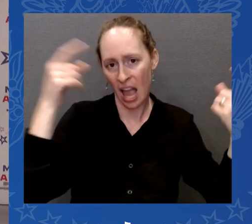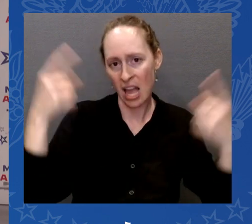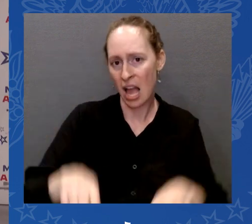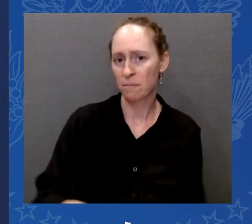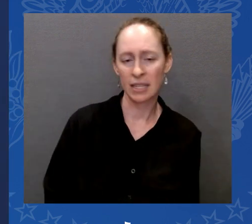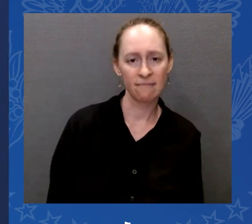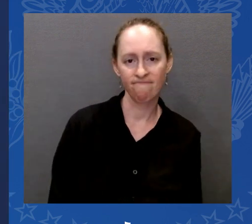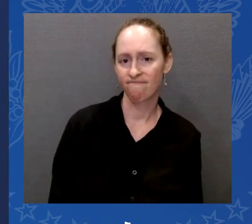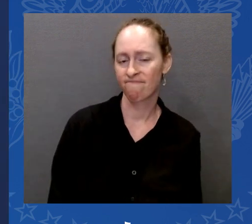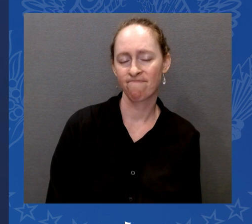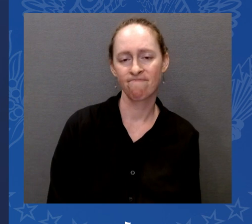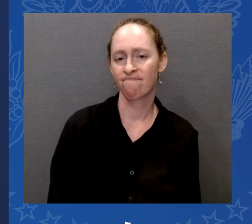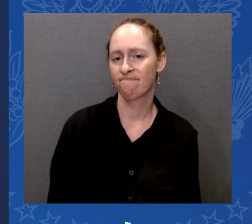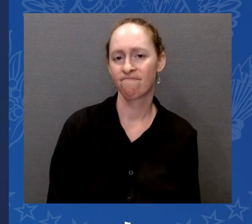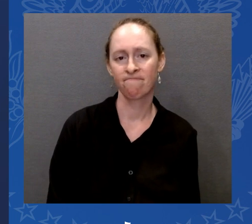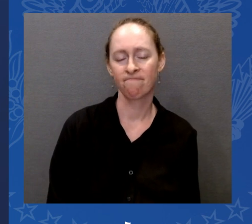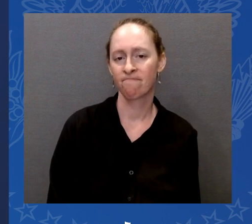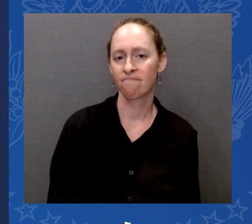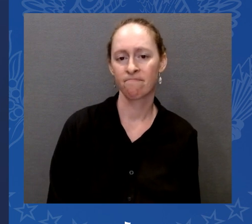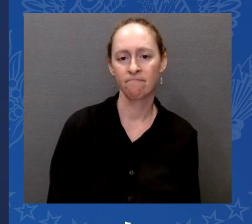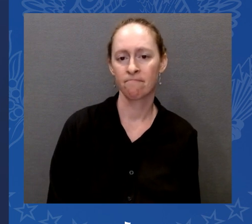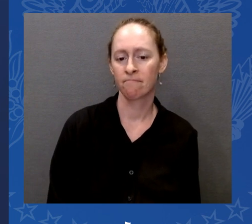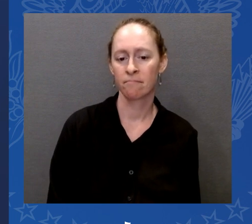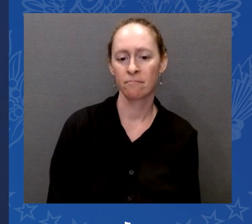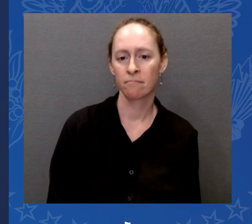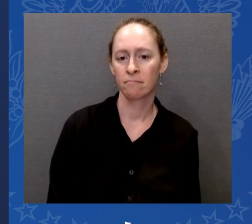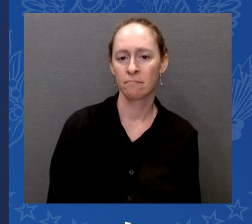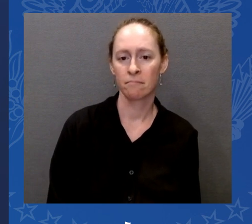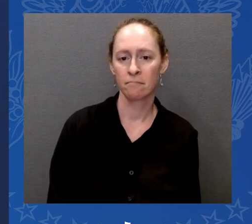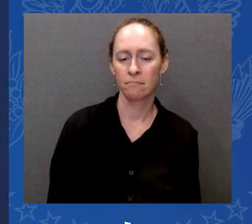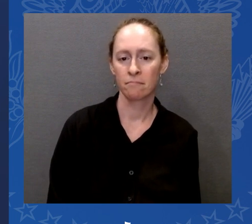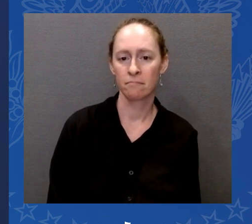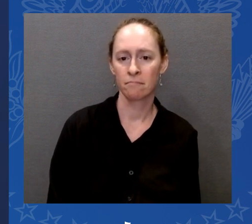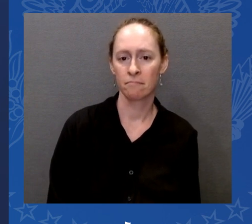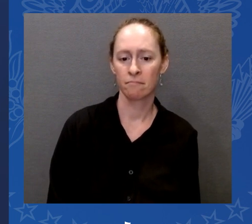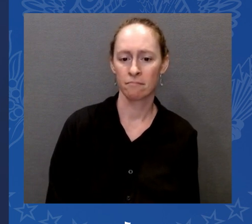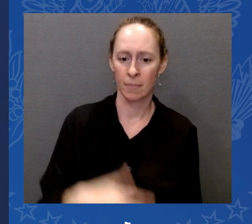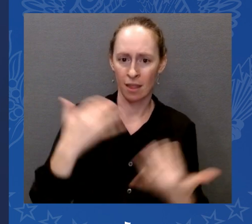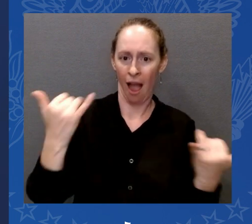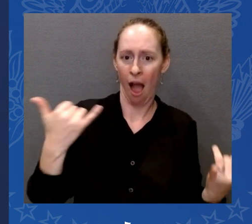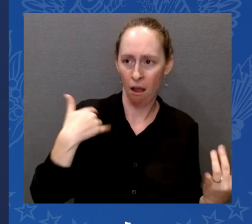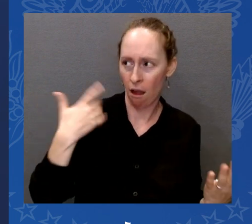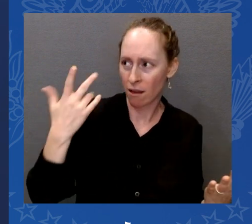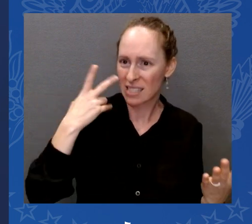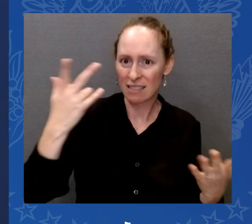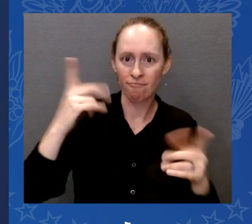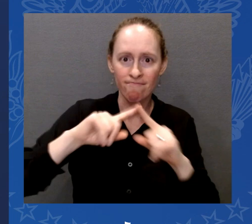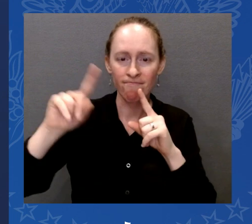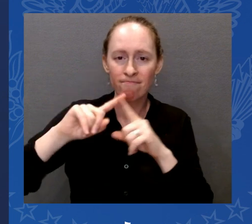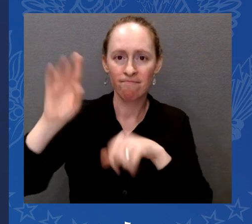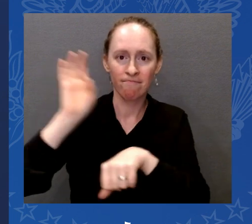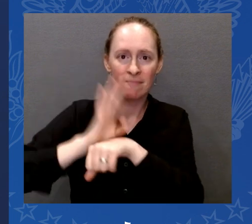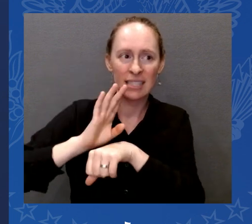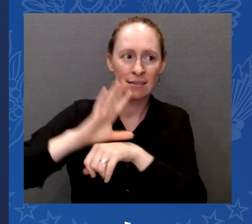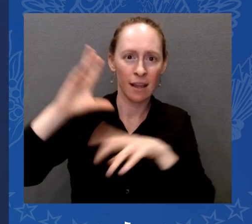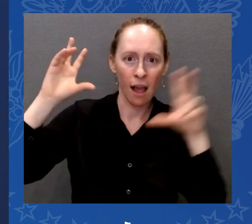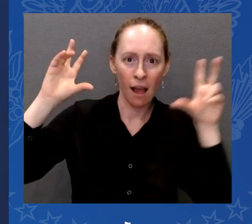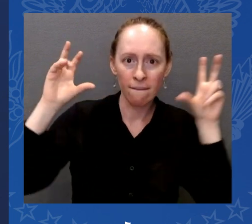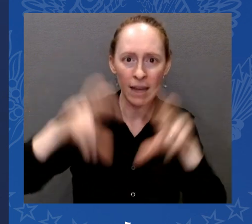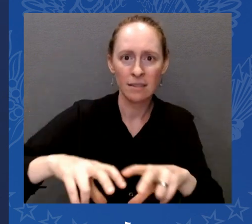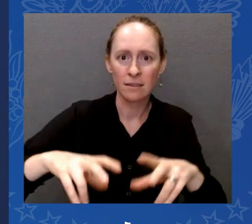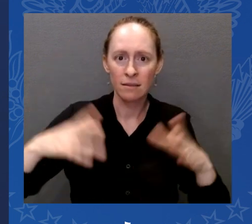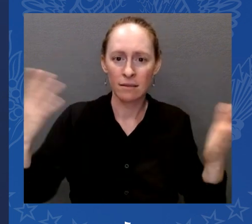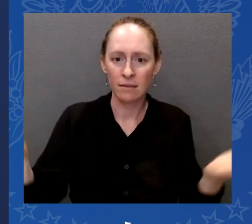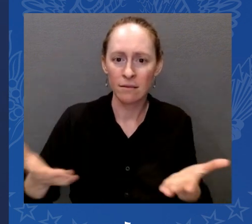We're seeing investments like this across the country. And as I said, it will revitalize not only Syracuse, not only upstate New York,